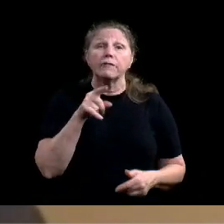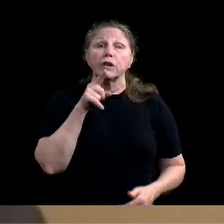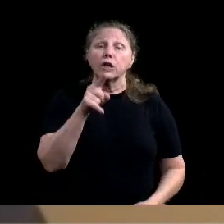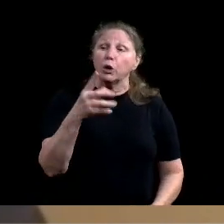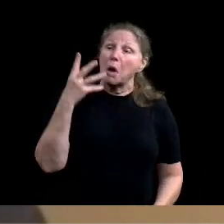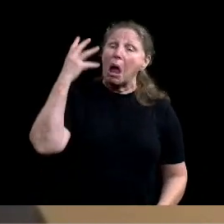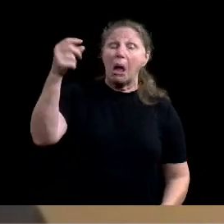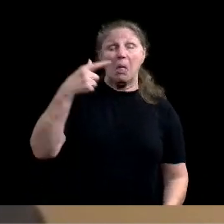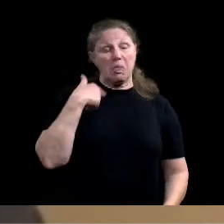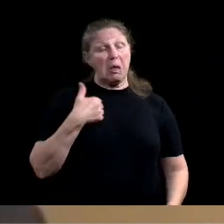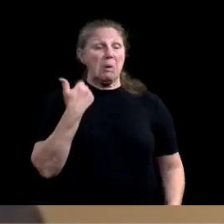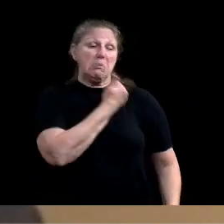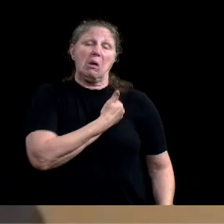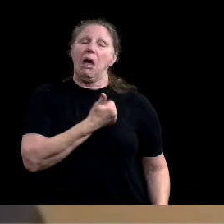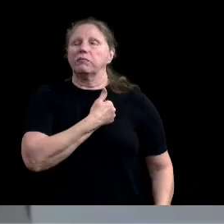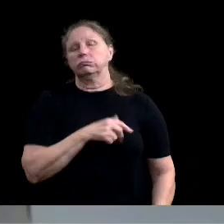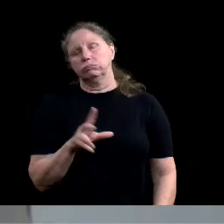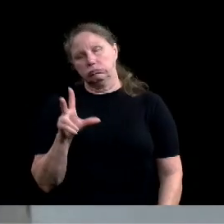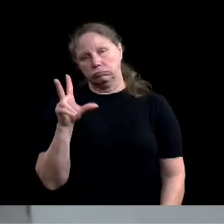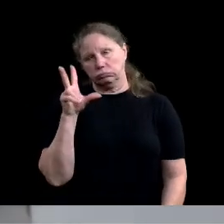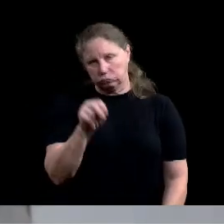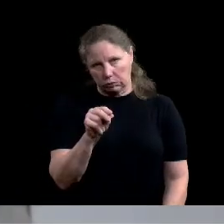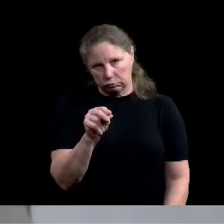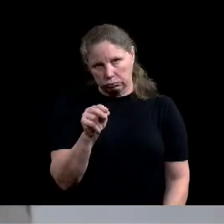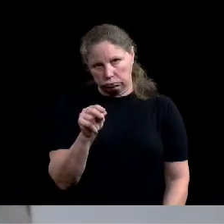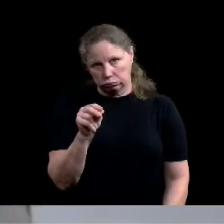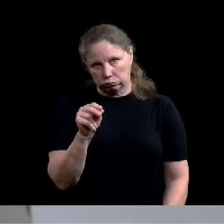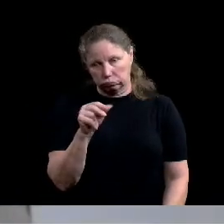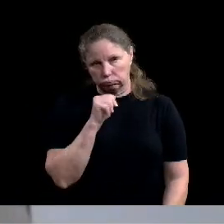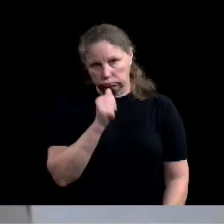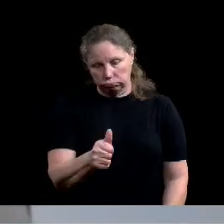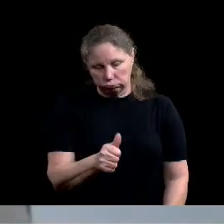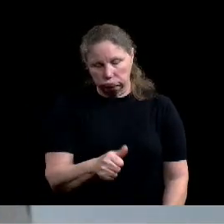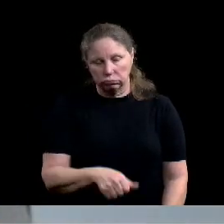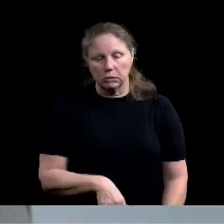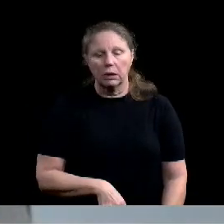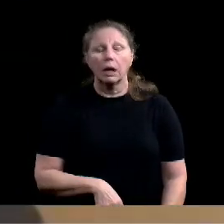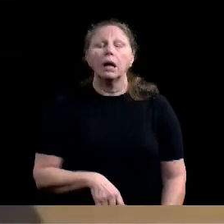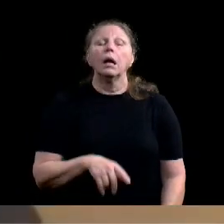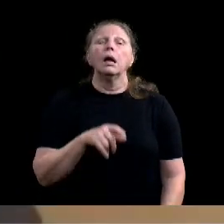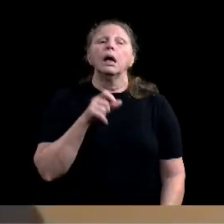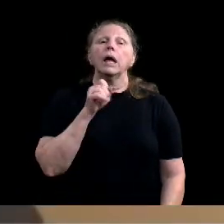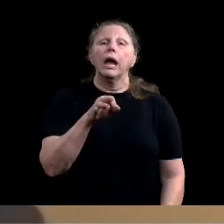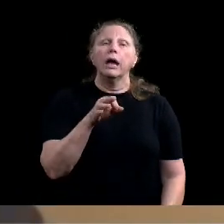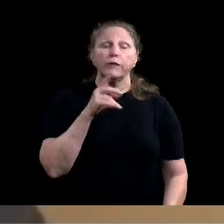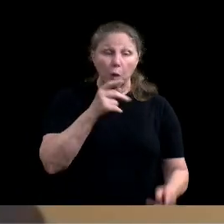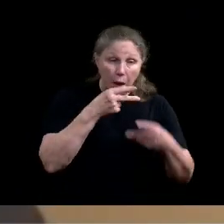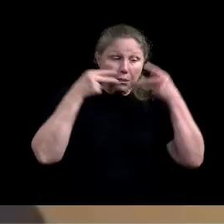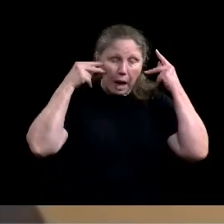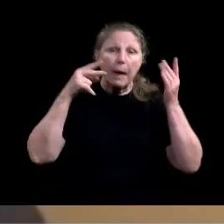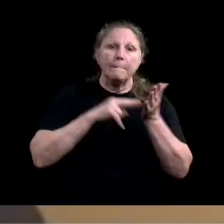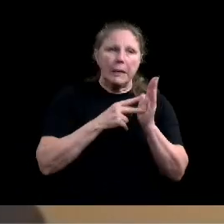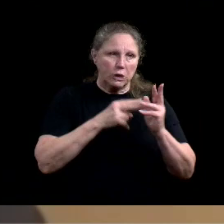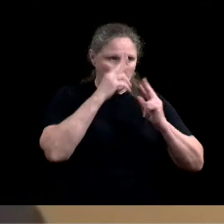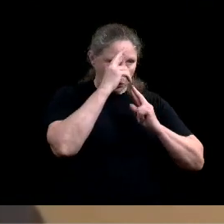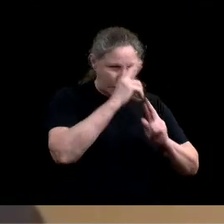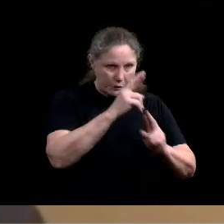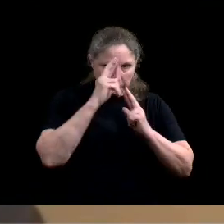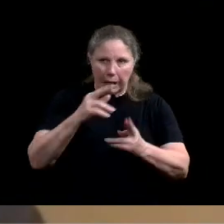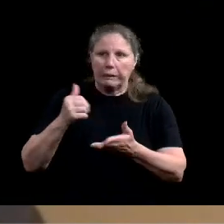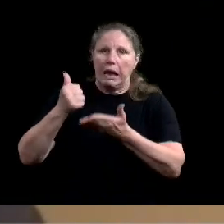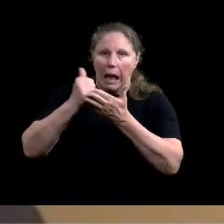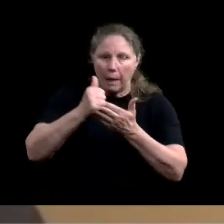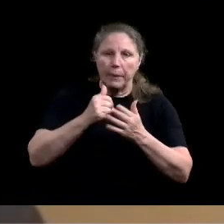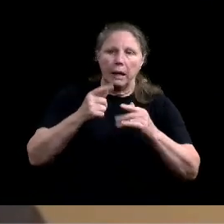store. You're respecting others by wearing a face covering because you are helping to protect them. So I just urge you to do that